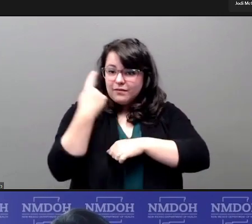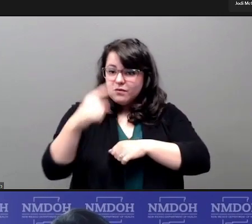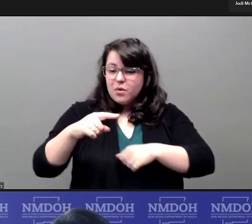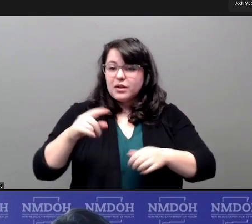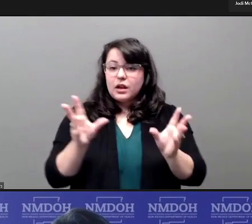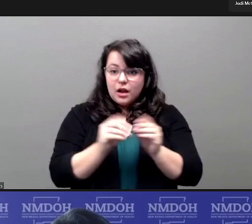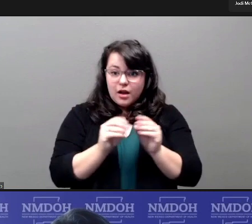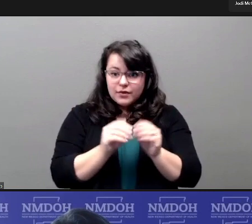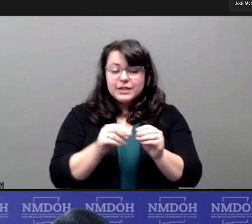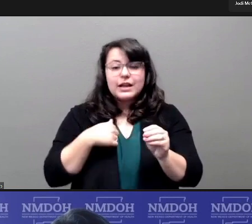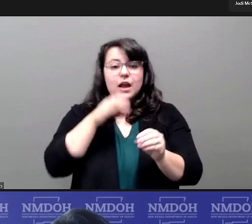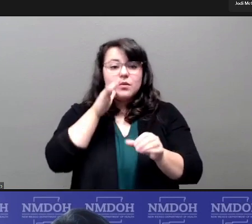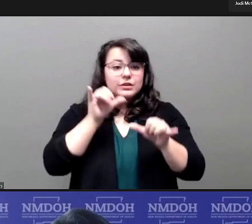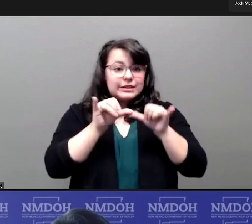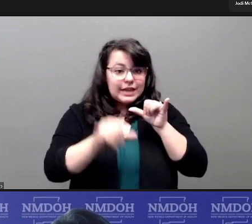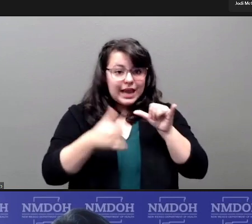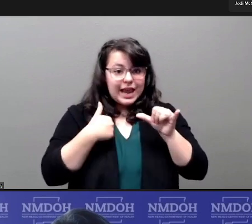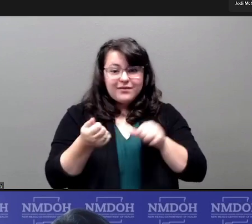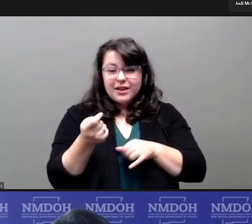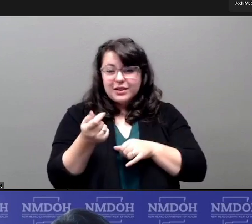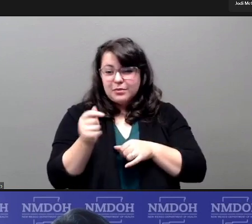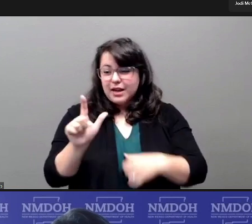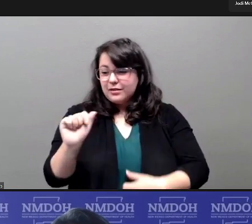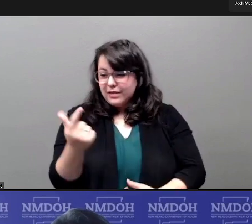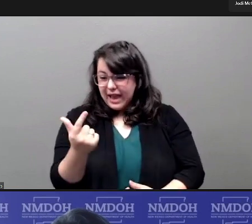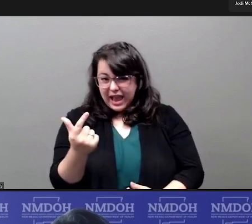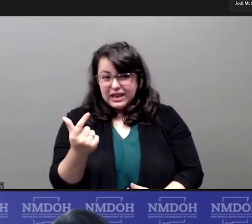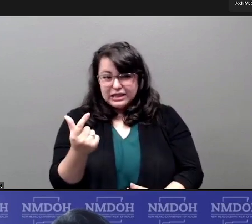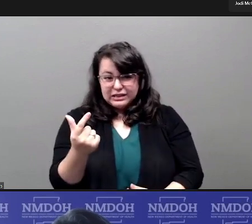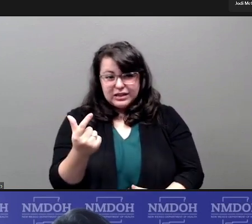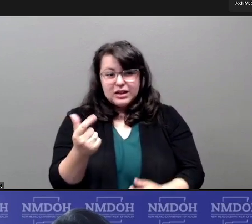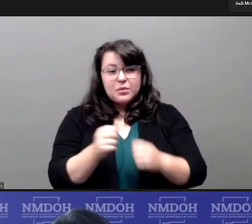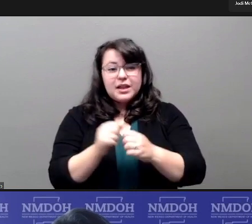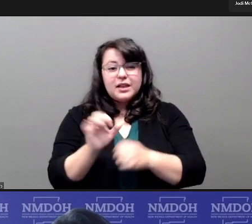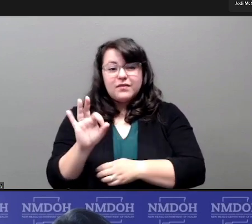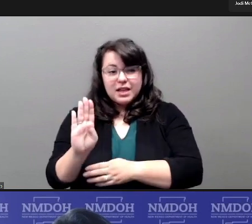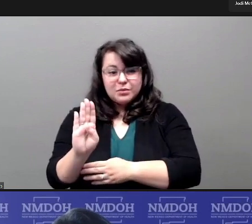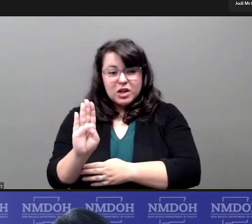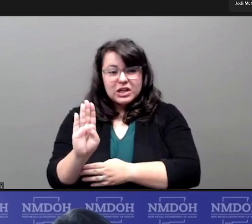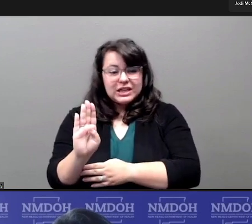conference. I'm going to stay on because we have a bit of a lag with Facebook